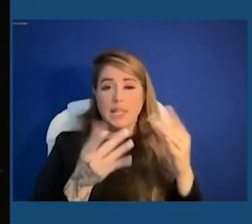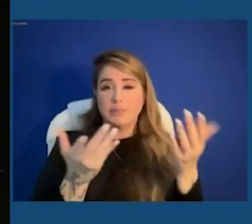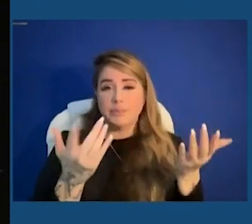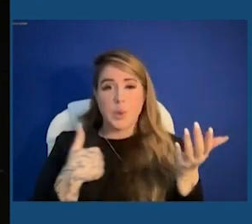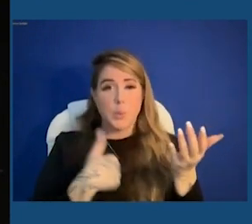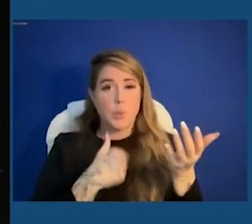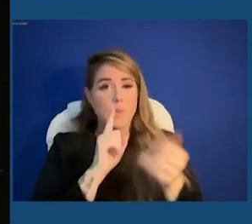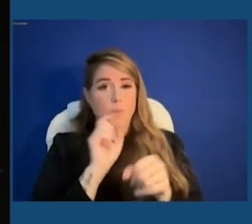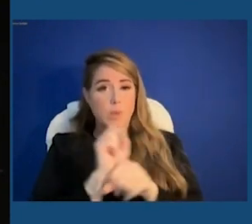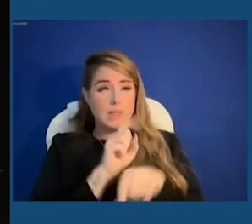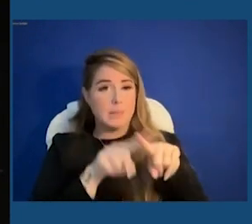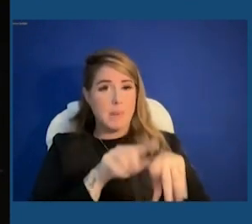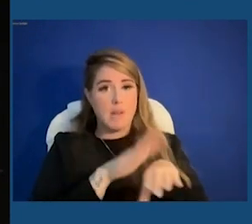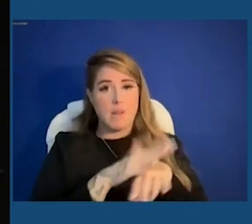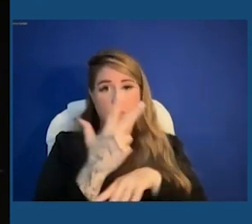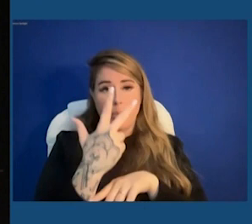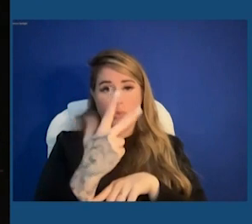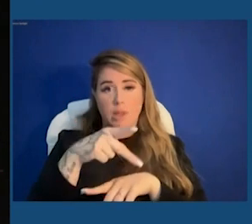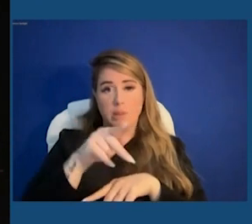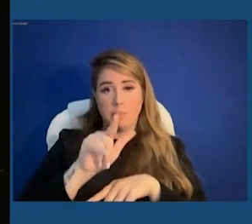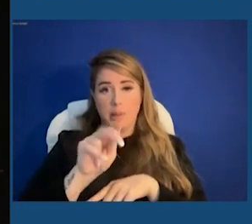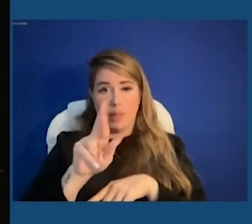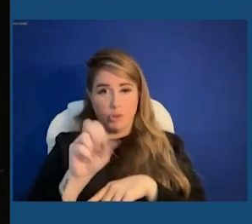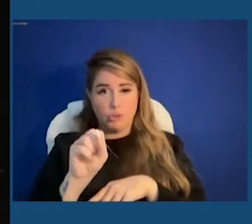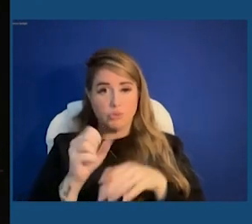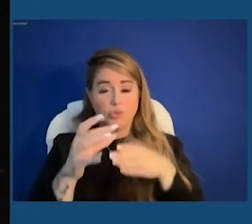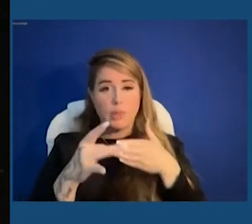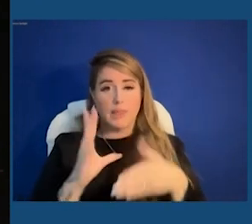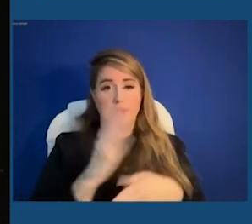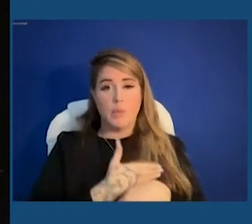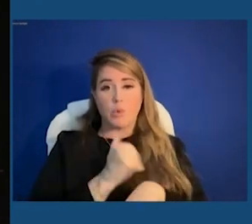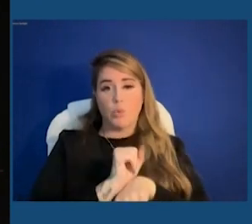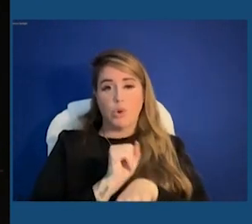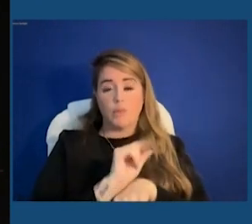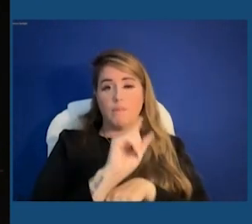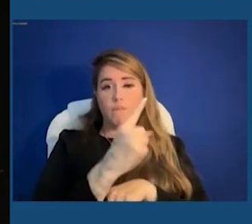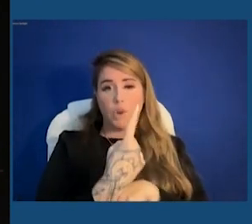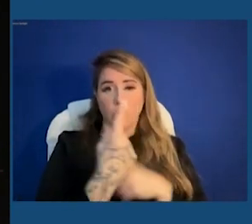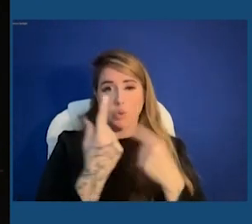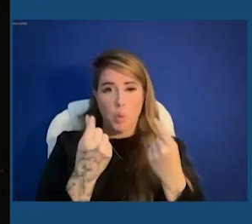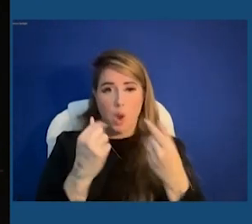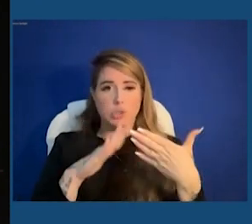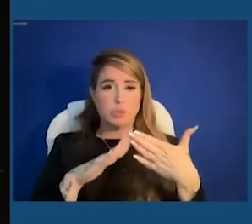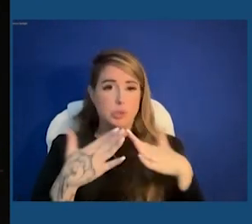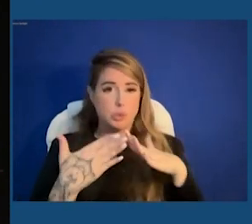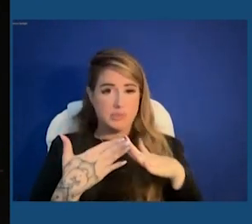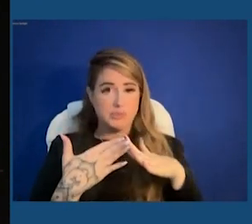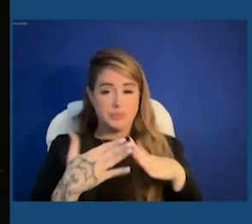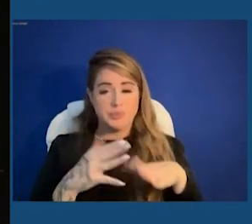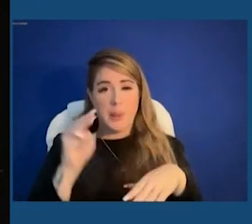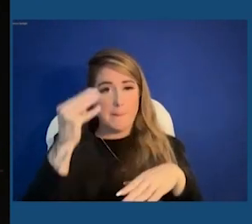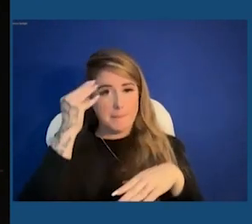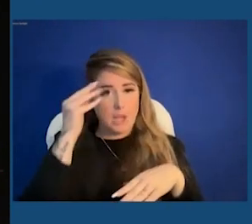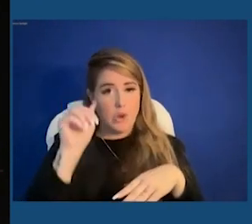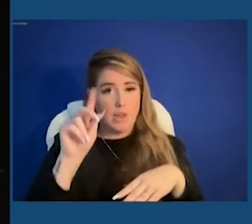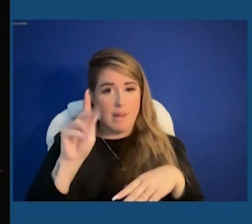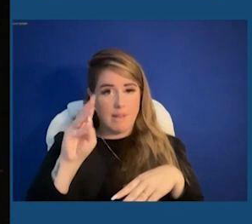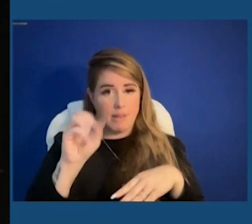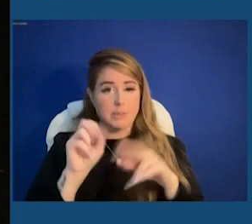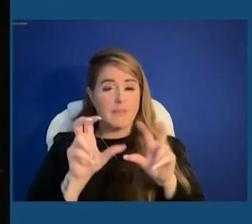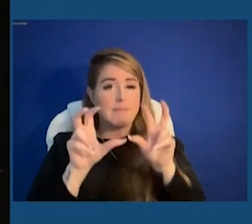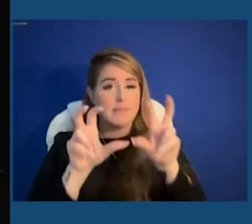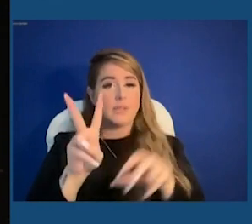relying on 3 pillars that really leads our work. And the first pillar is community. And Mayor Adams has invested $2.5